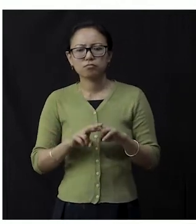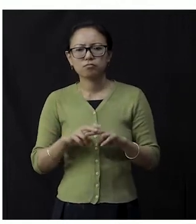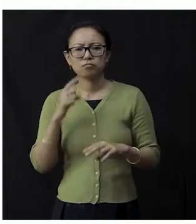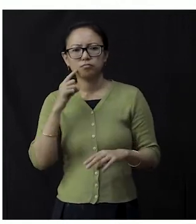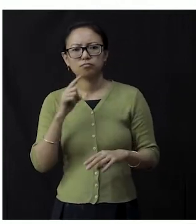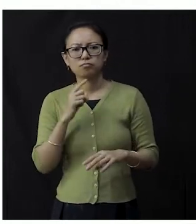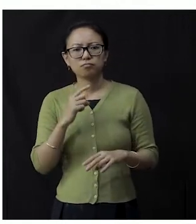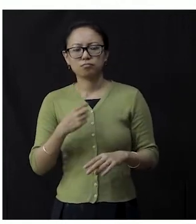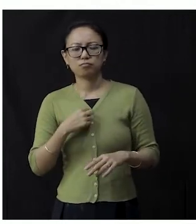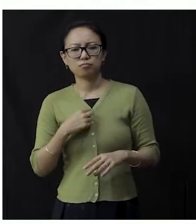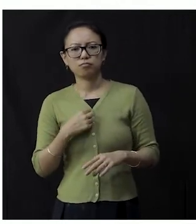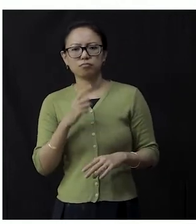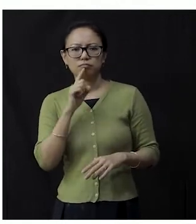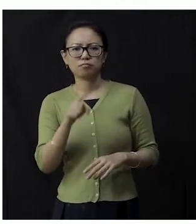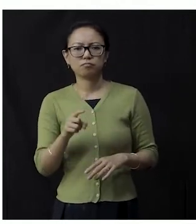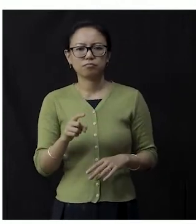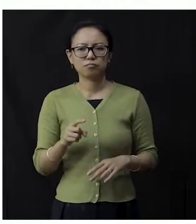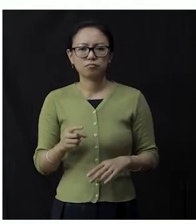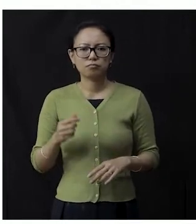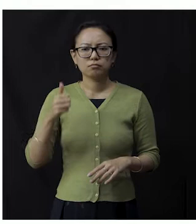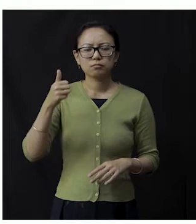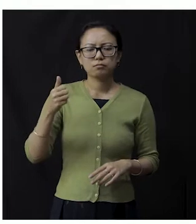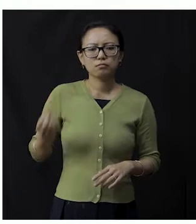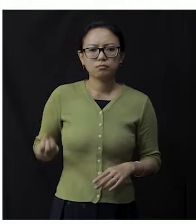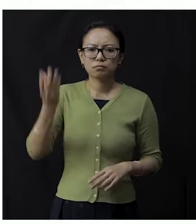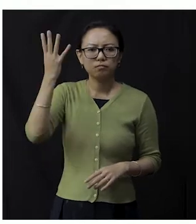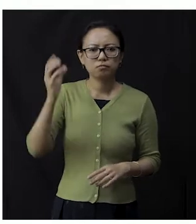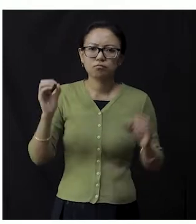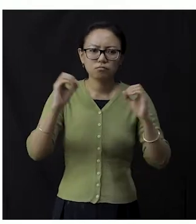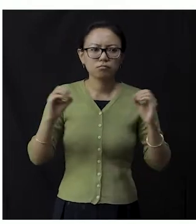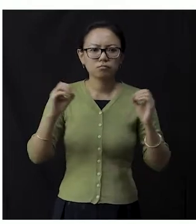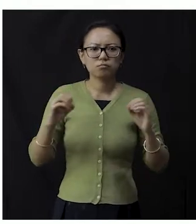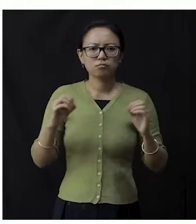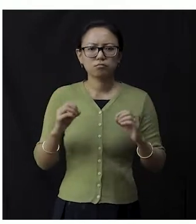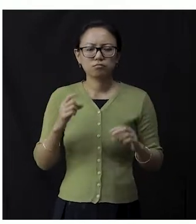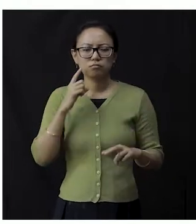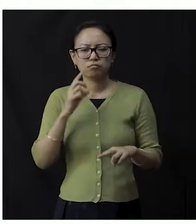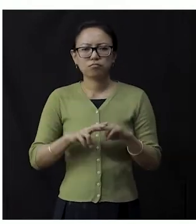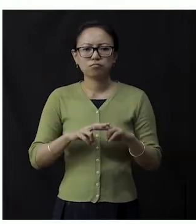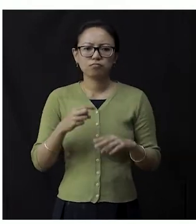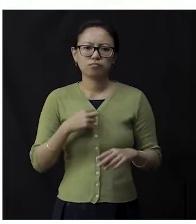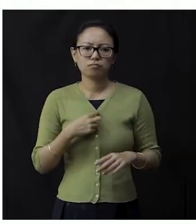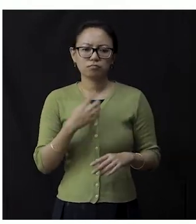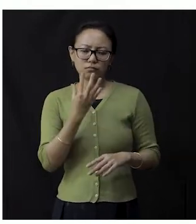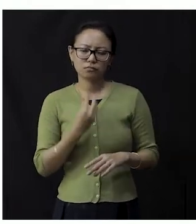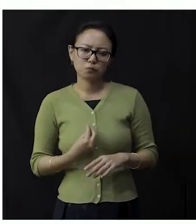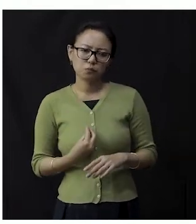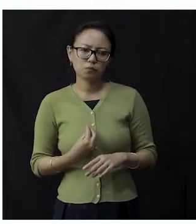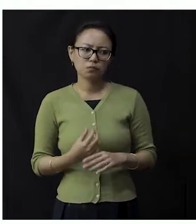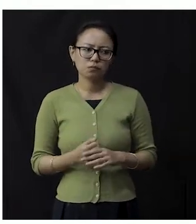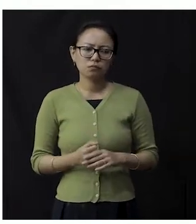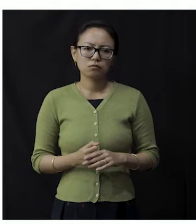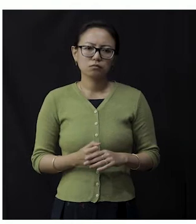greet, and I just make a poker face like this, how are you going to feel about it? And do you think it's a